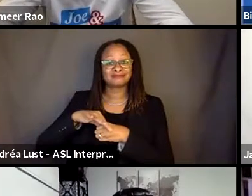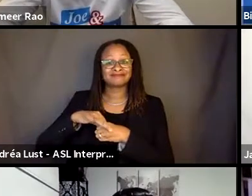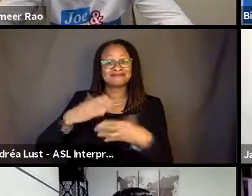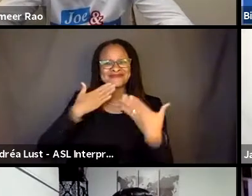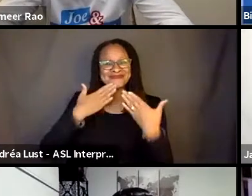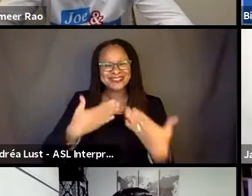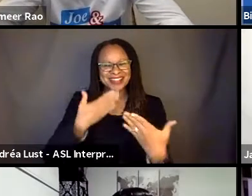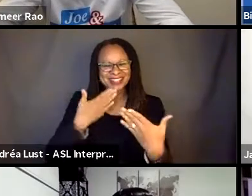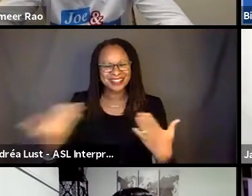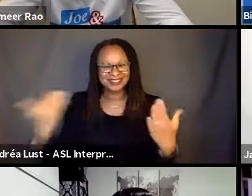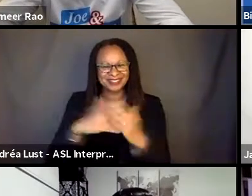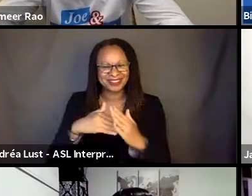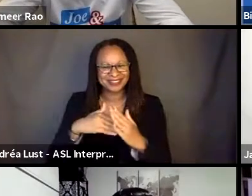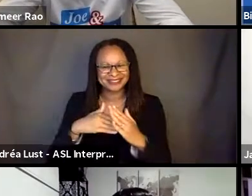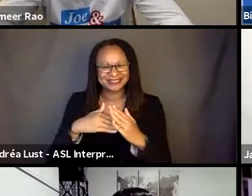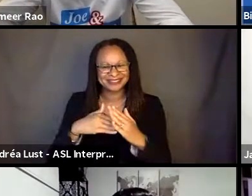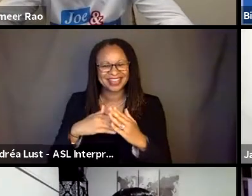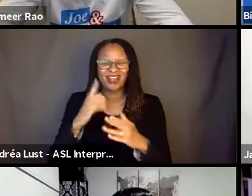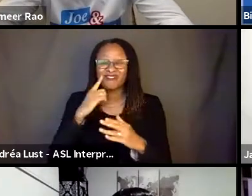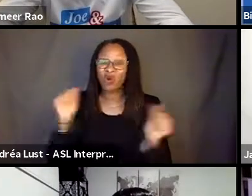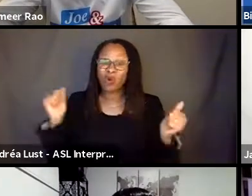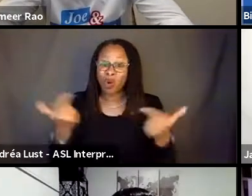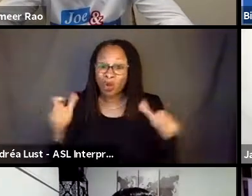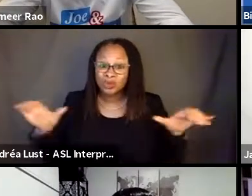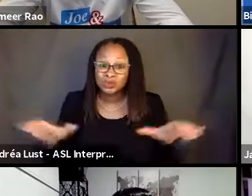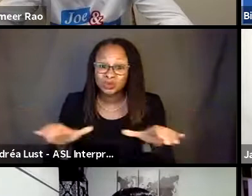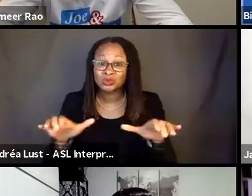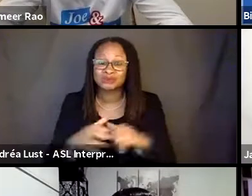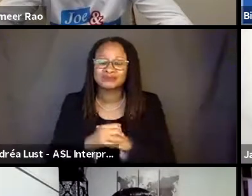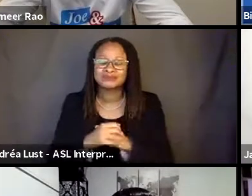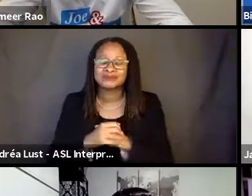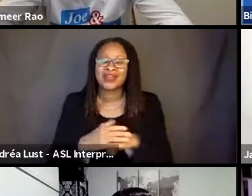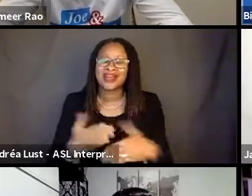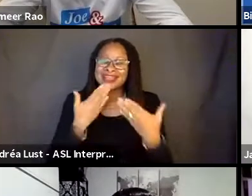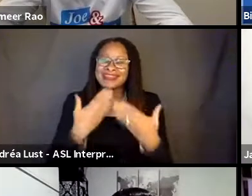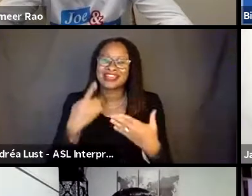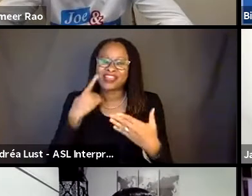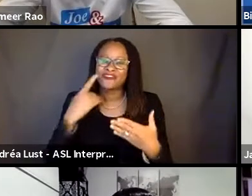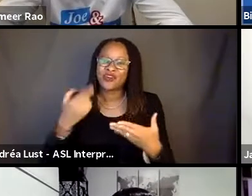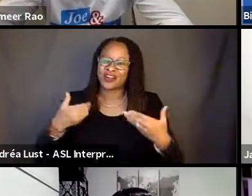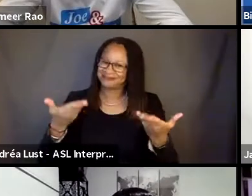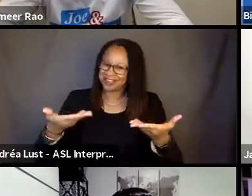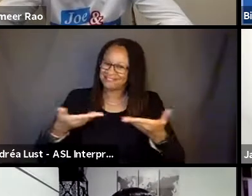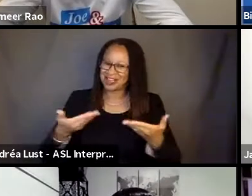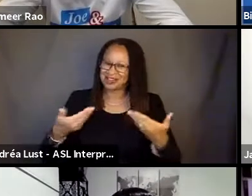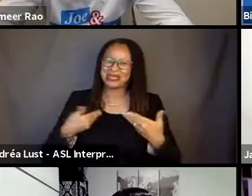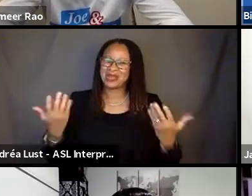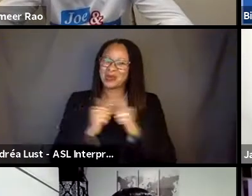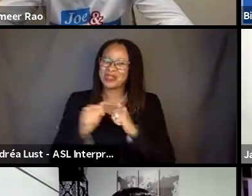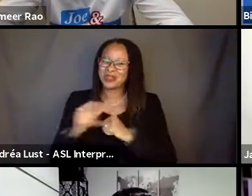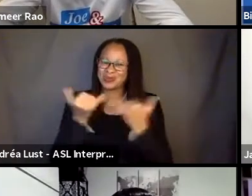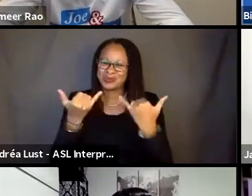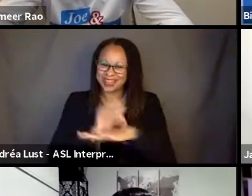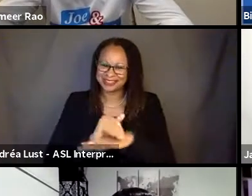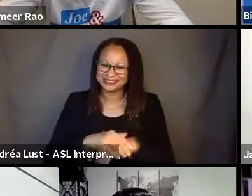Thank you again for all that you do. And thank you for having me with you tonight.